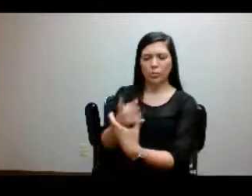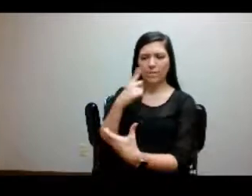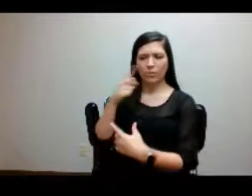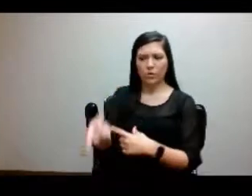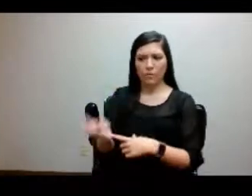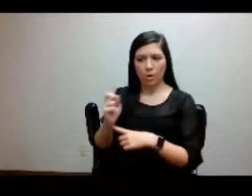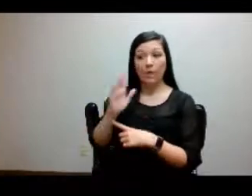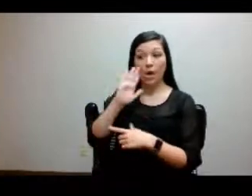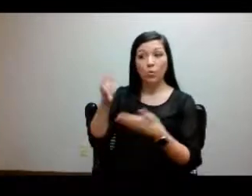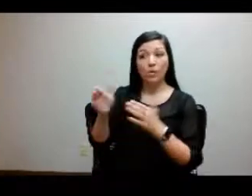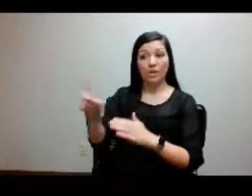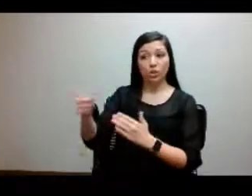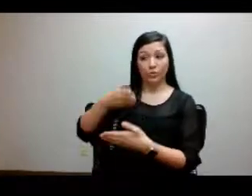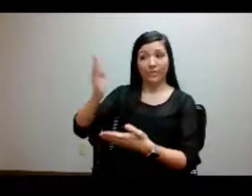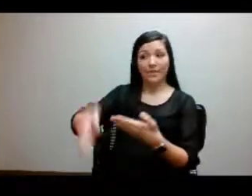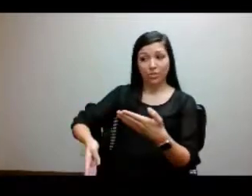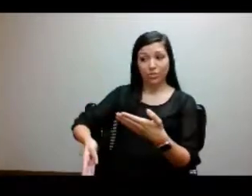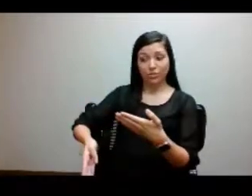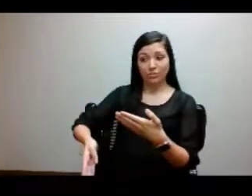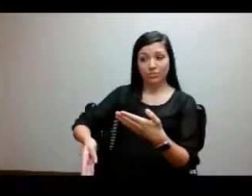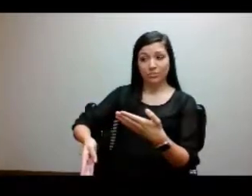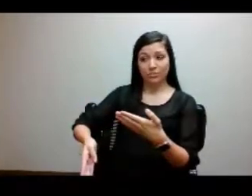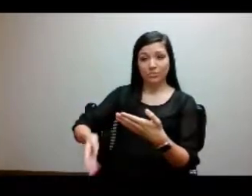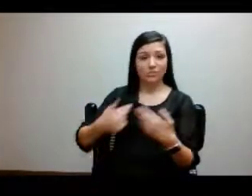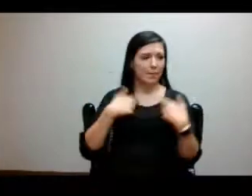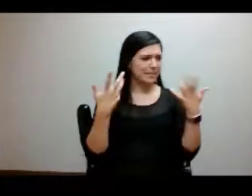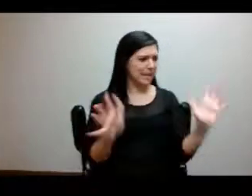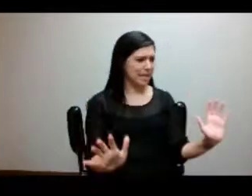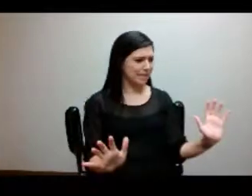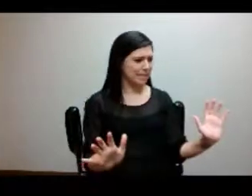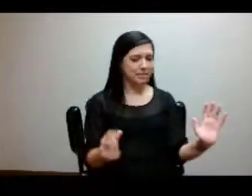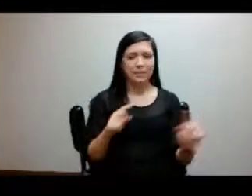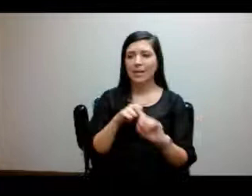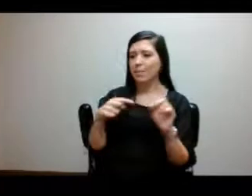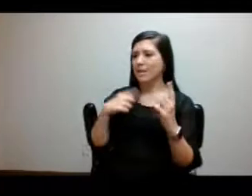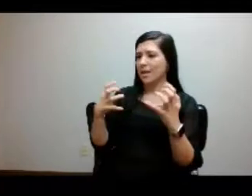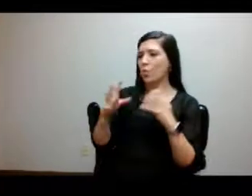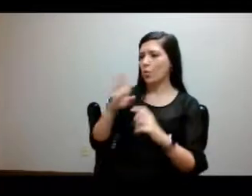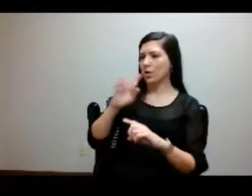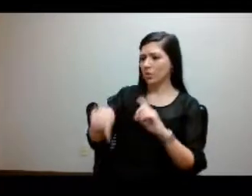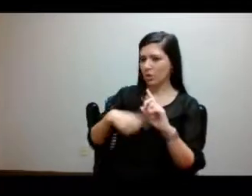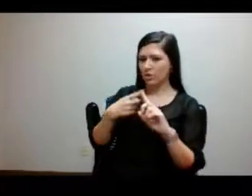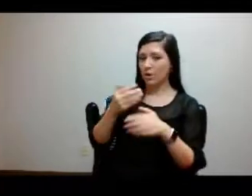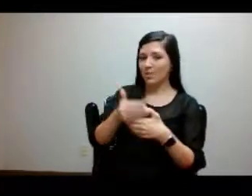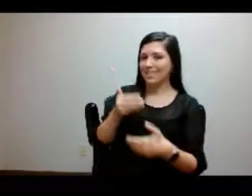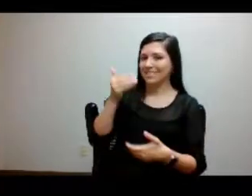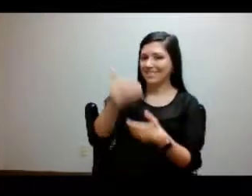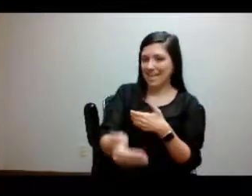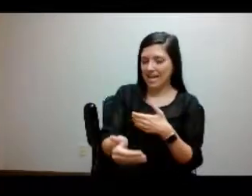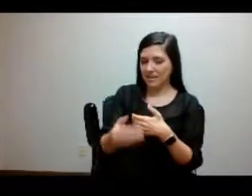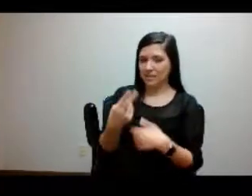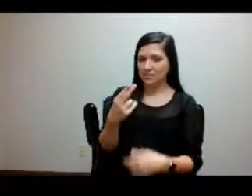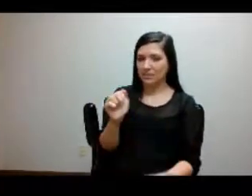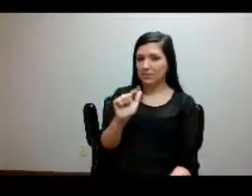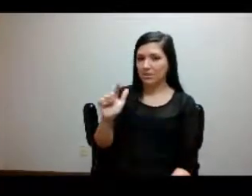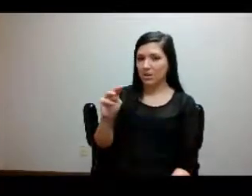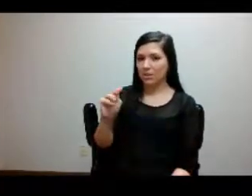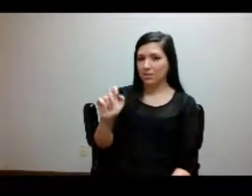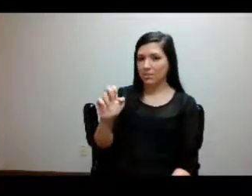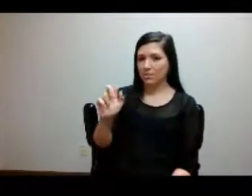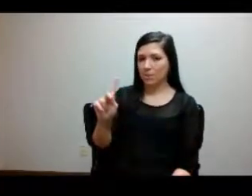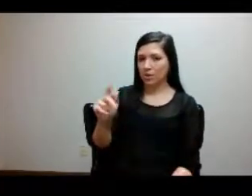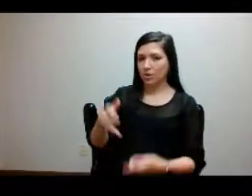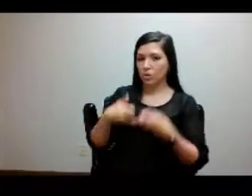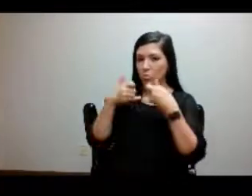let you finish. Okay, but I'm done. But I wanted to talk a little bit about the next Hallmark Award winner.